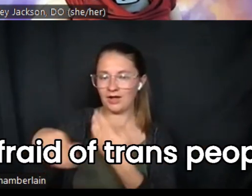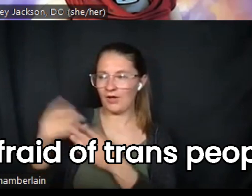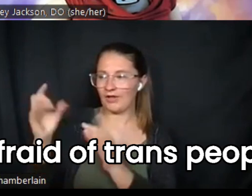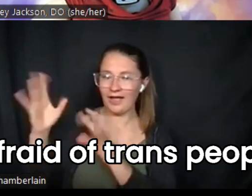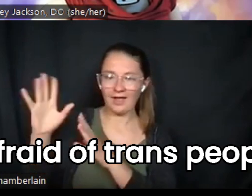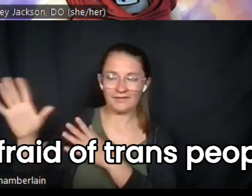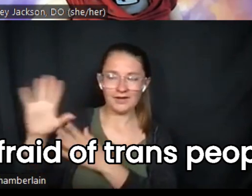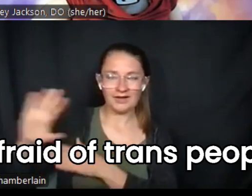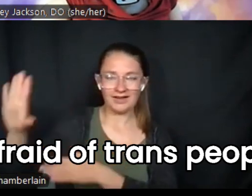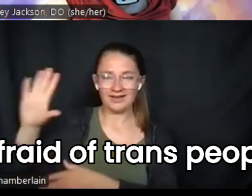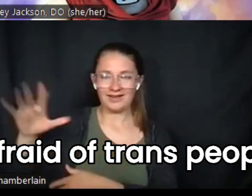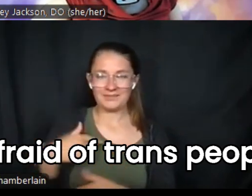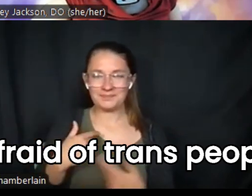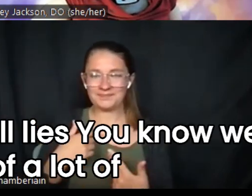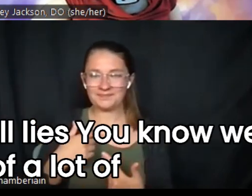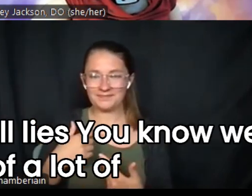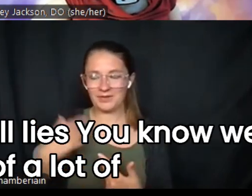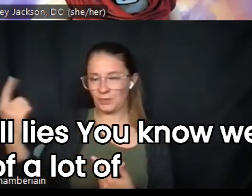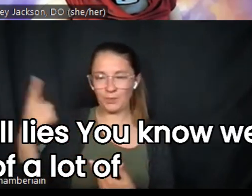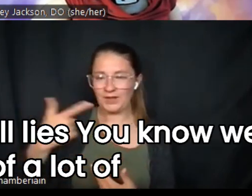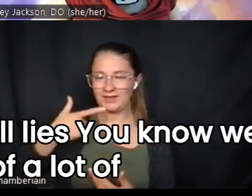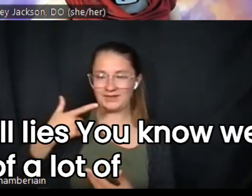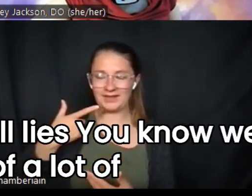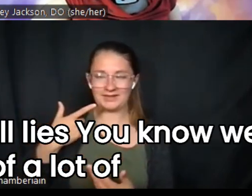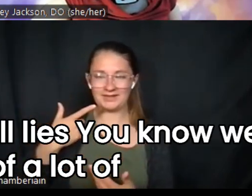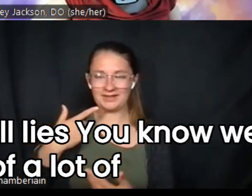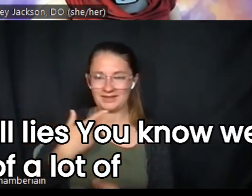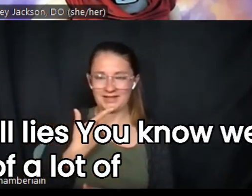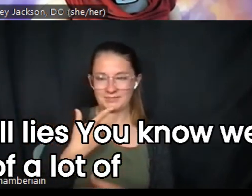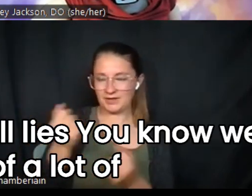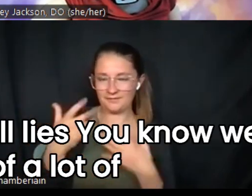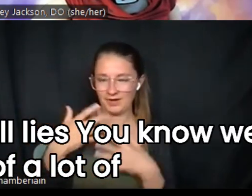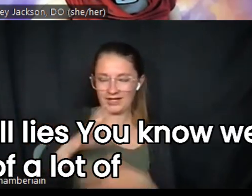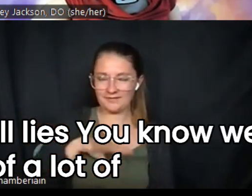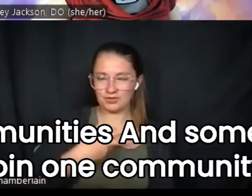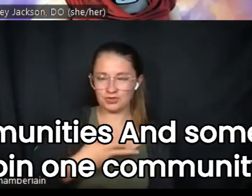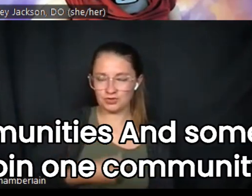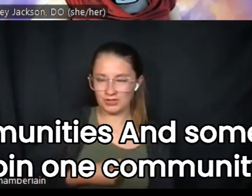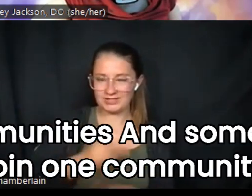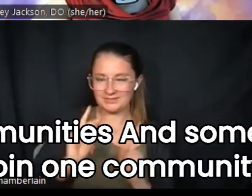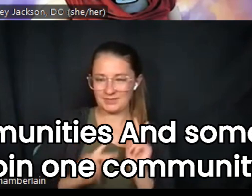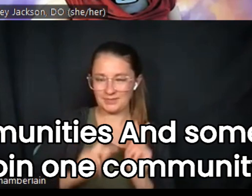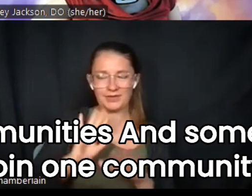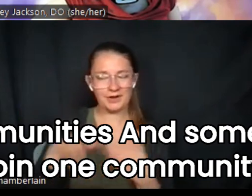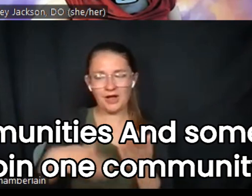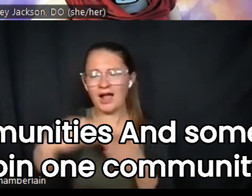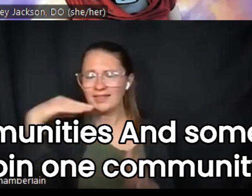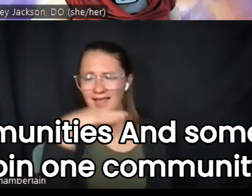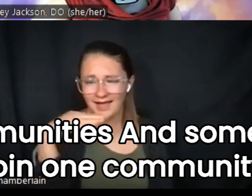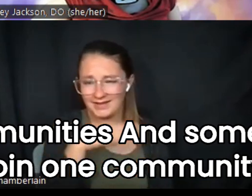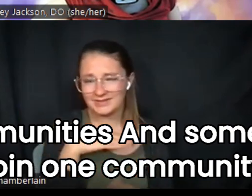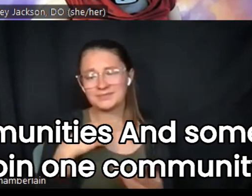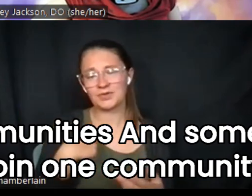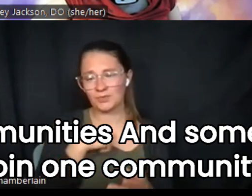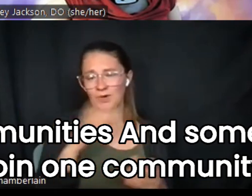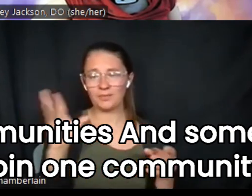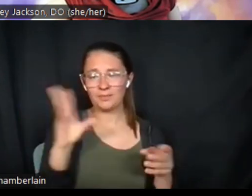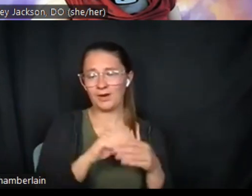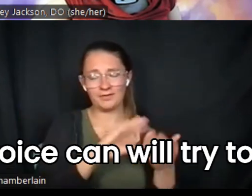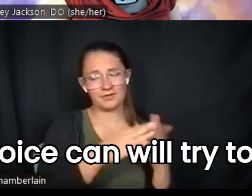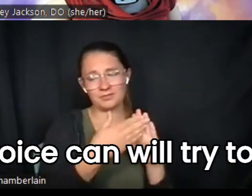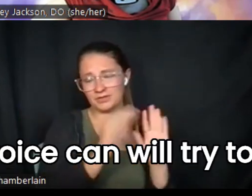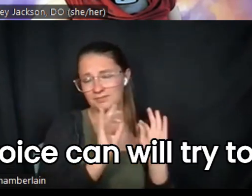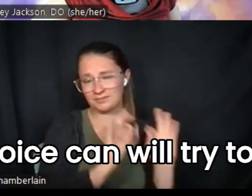who's afraid of trans people. So, I mean, these are all lies. We're a part of a lot of wonderful communities. And sometimes when we join one